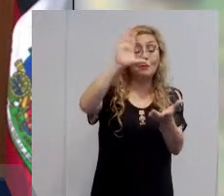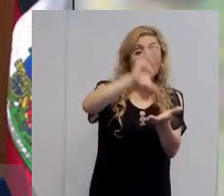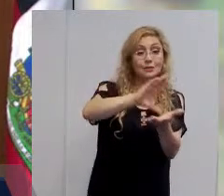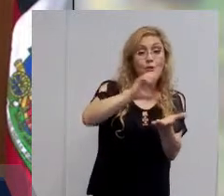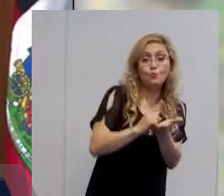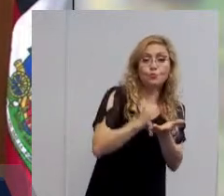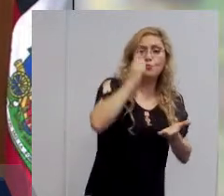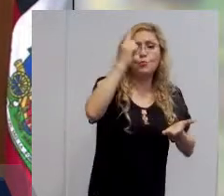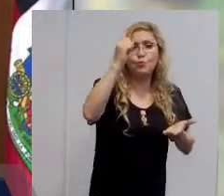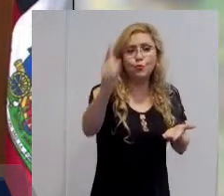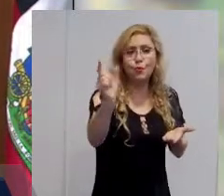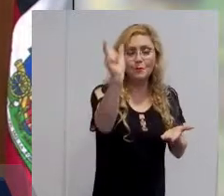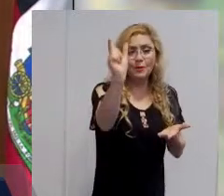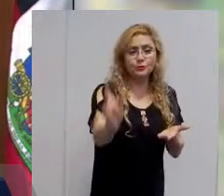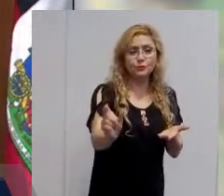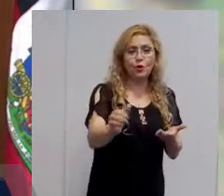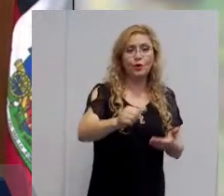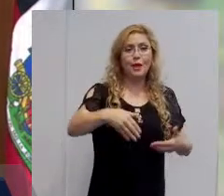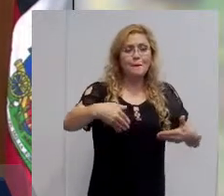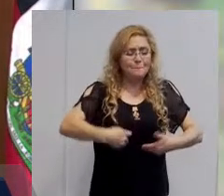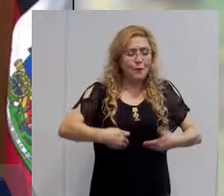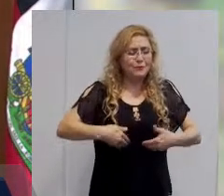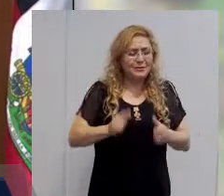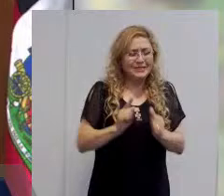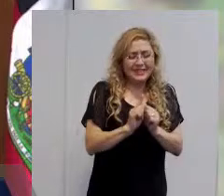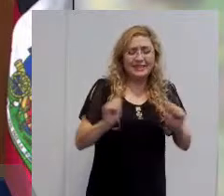Extreme poverty, the lack of integration,